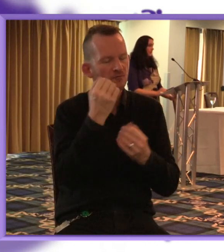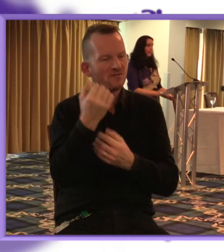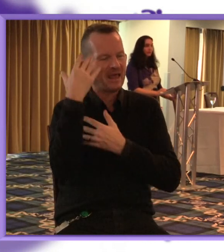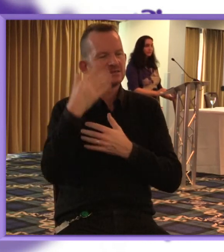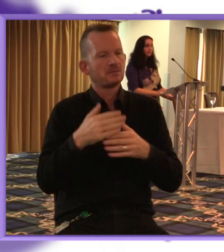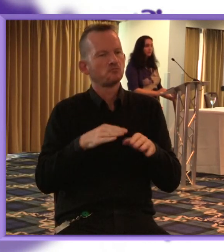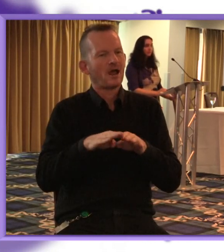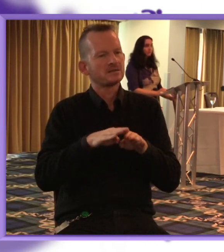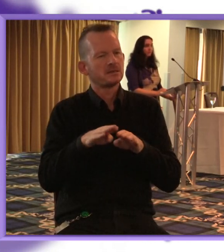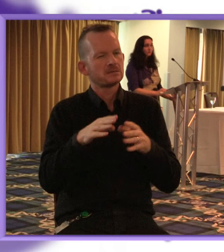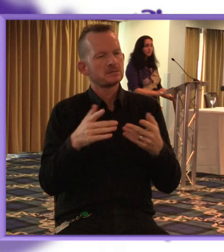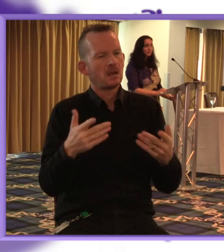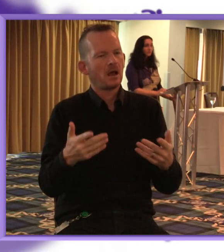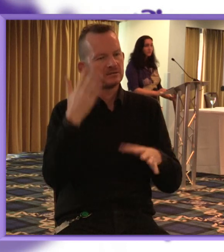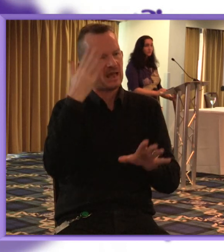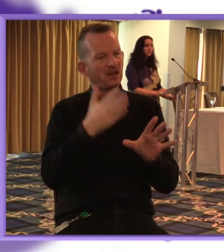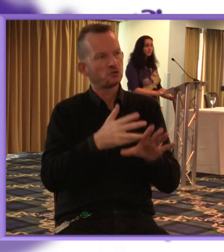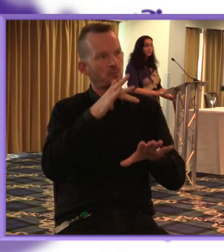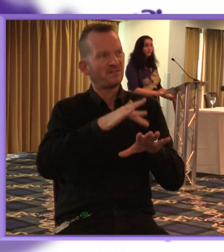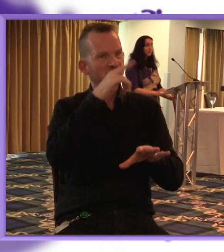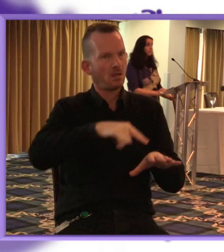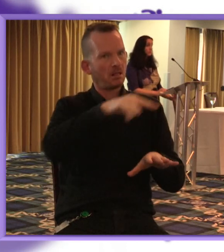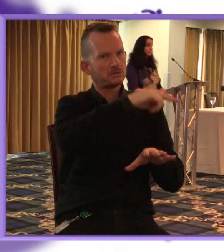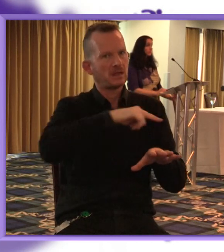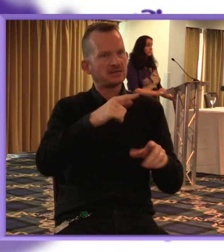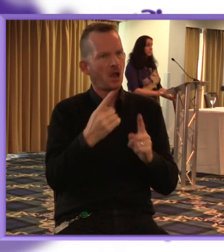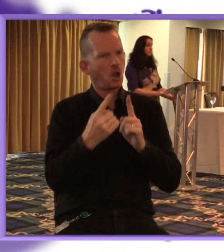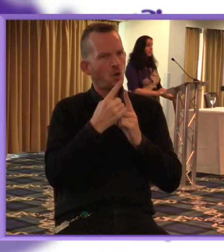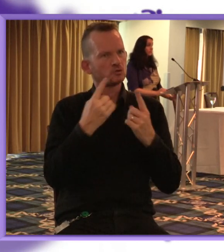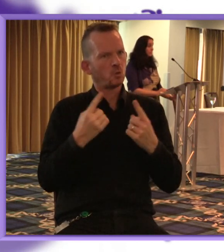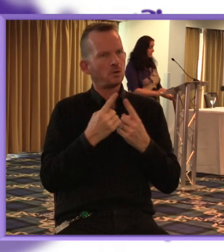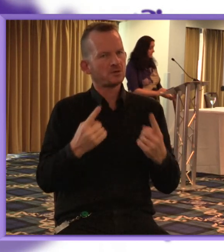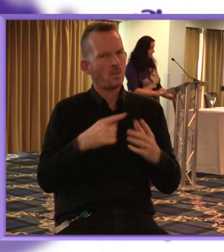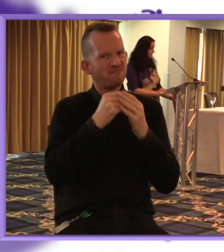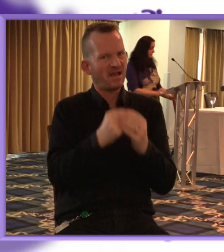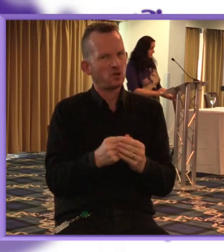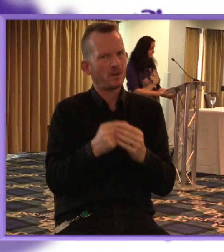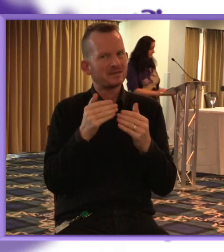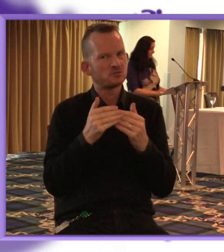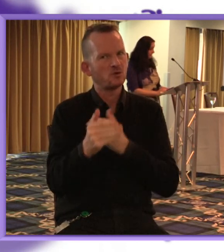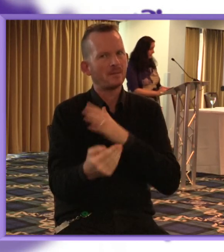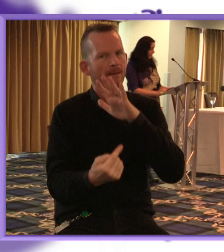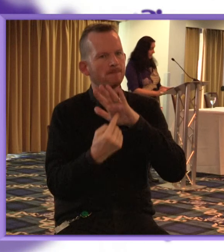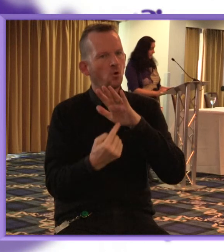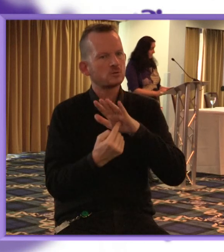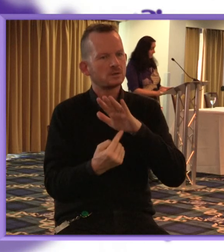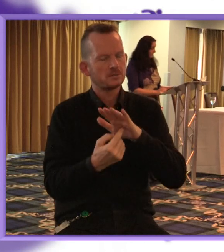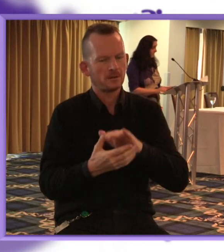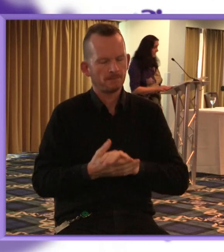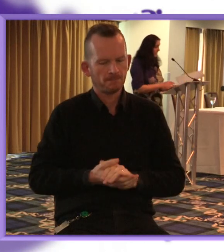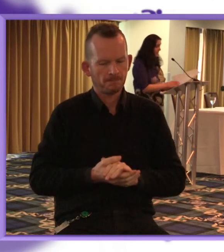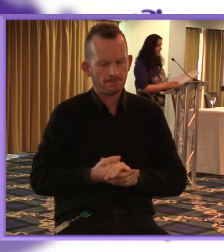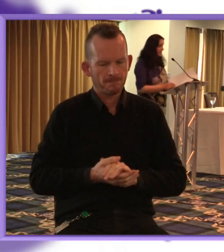practice. And again, as psychological professionals, I think that's something that's very close to us and something that we value as being extremely important. Okay.